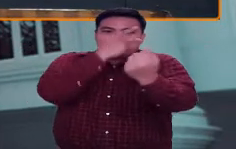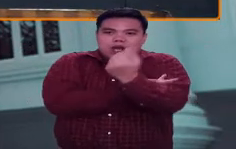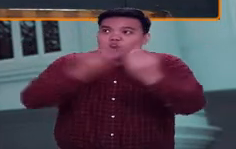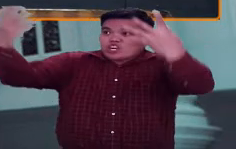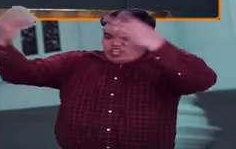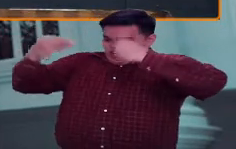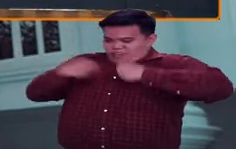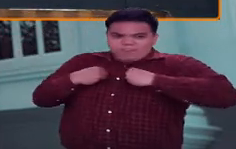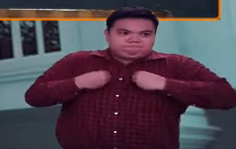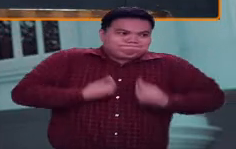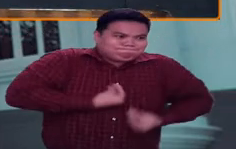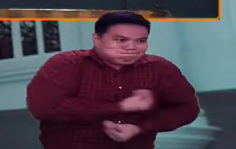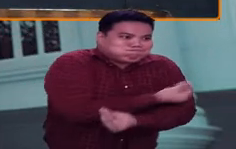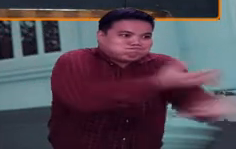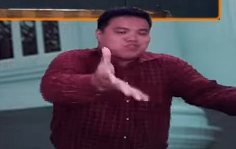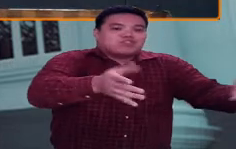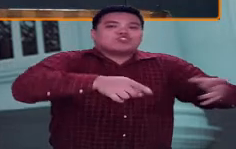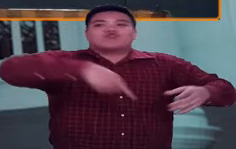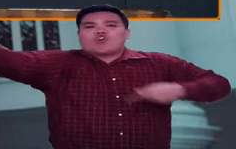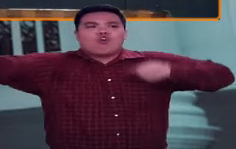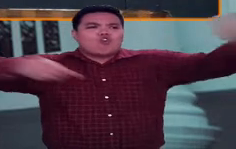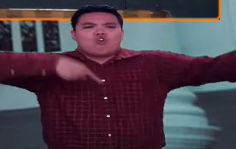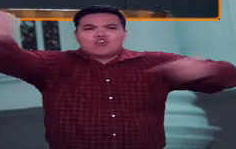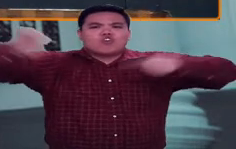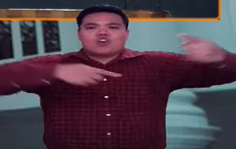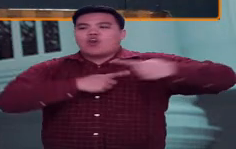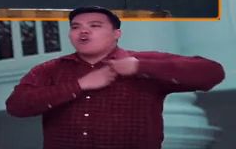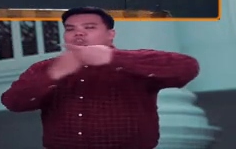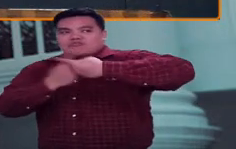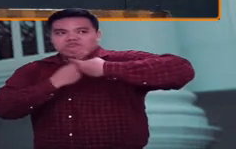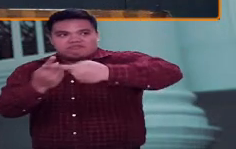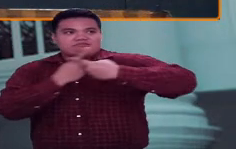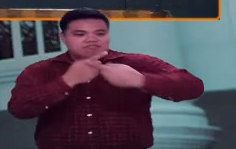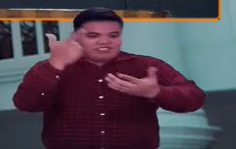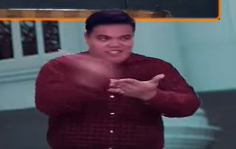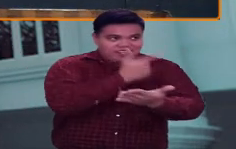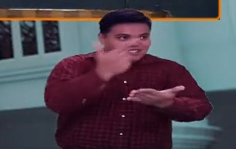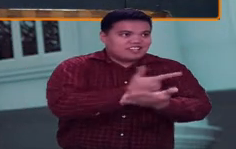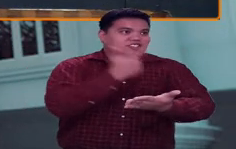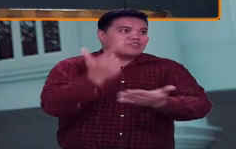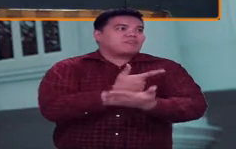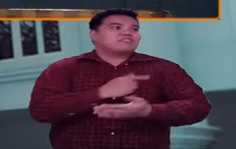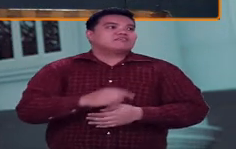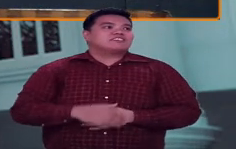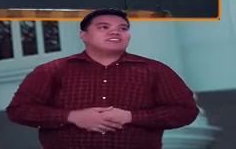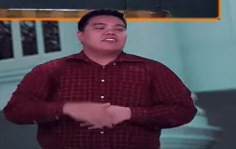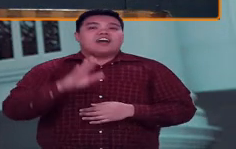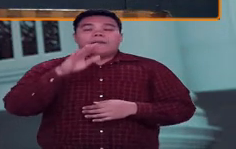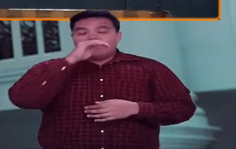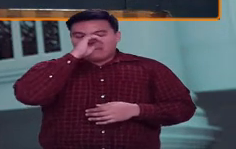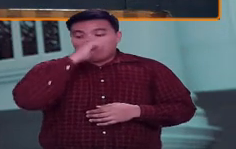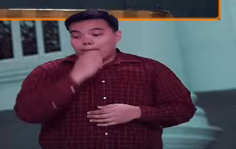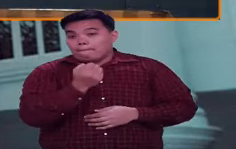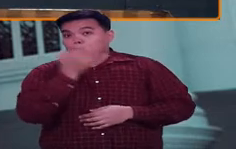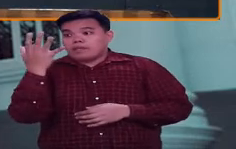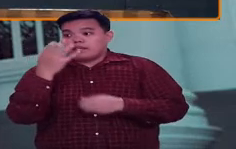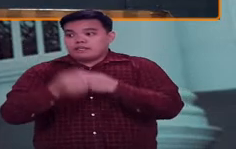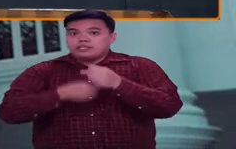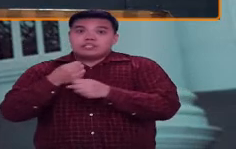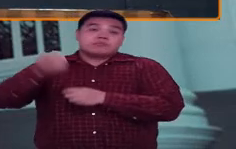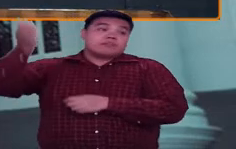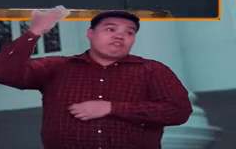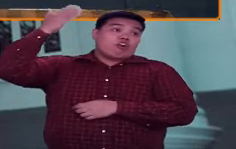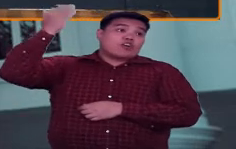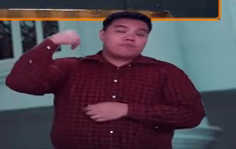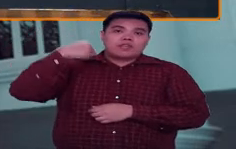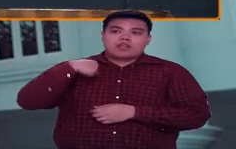me. Go ye therefore. Take the gospel. Many years ago, I was in a mission